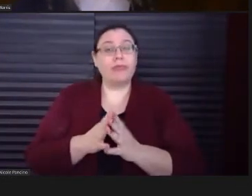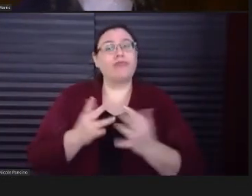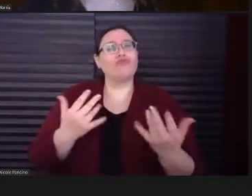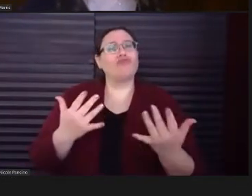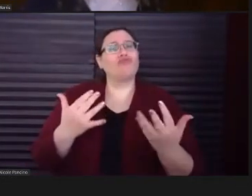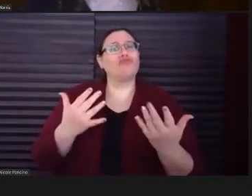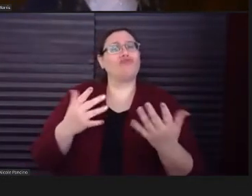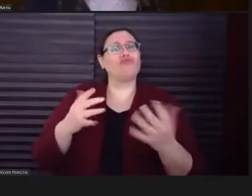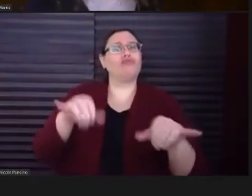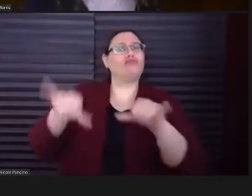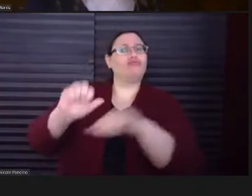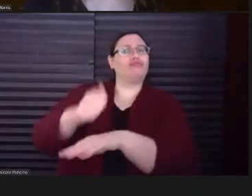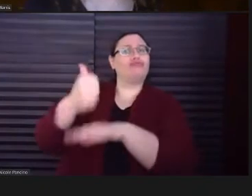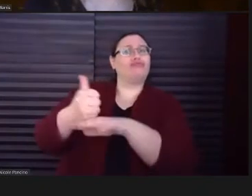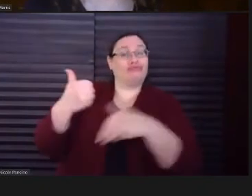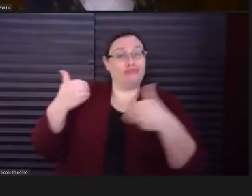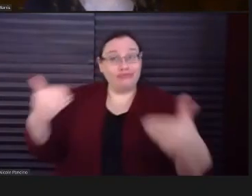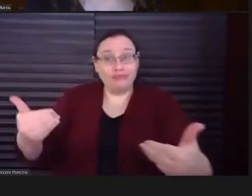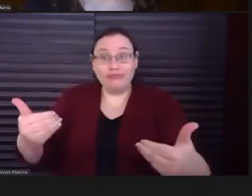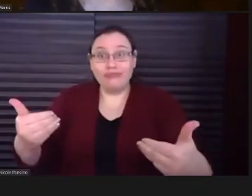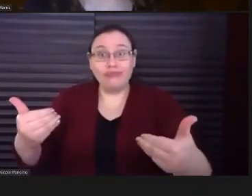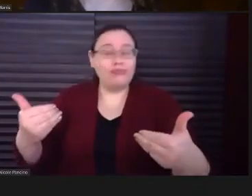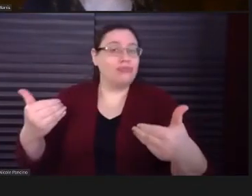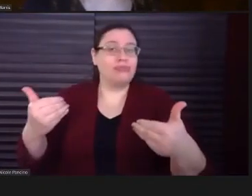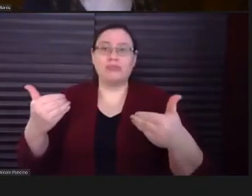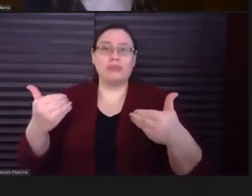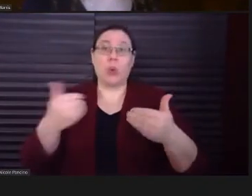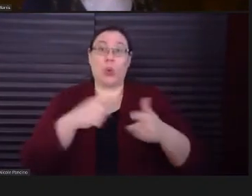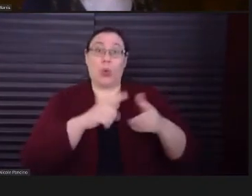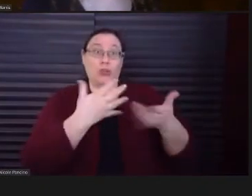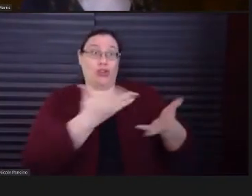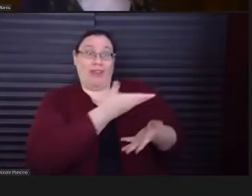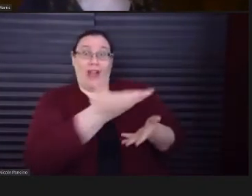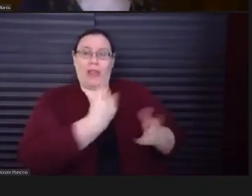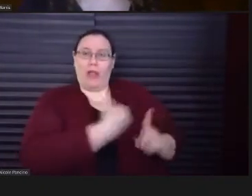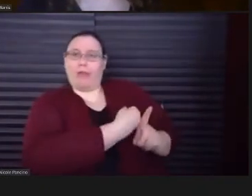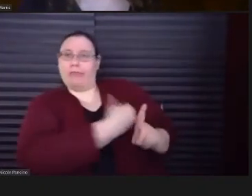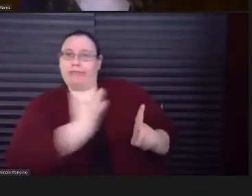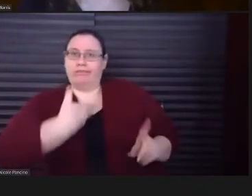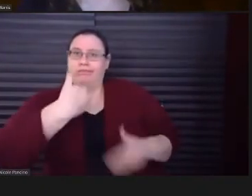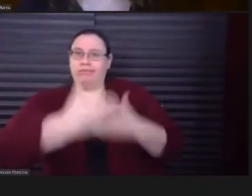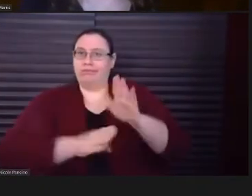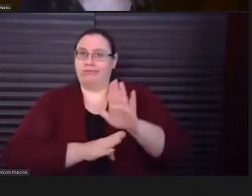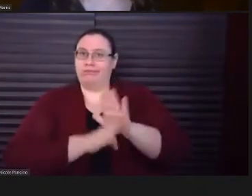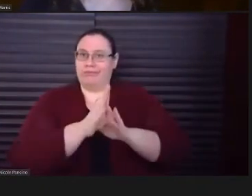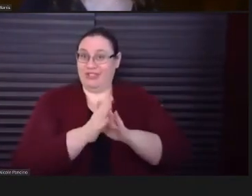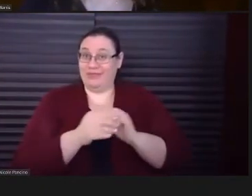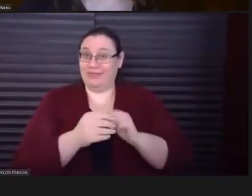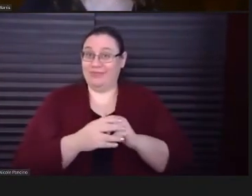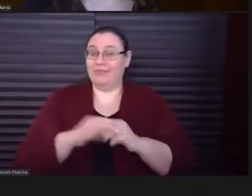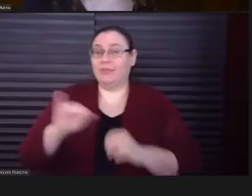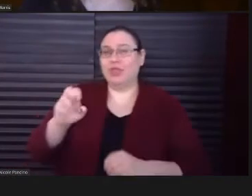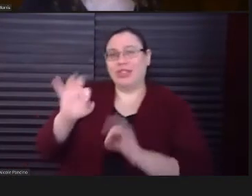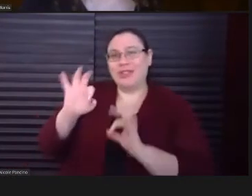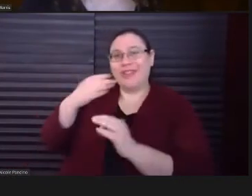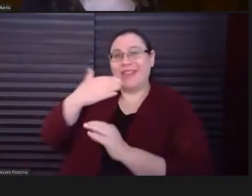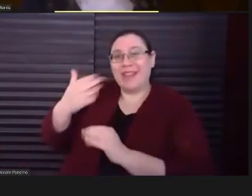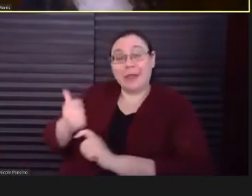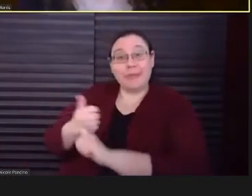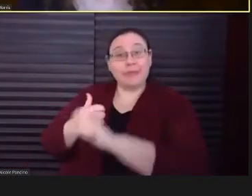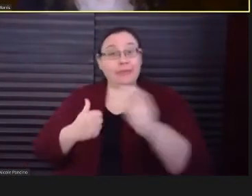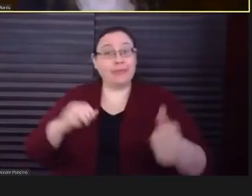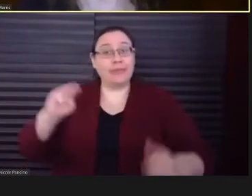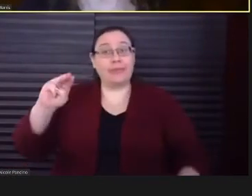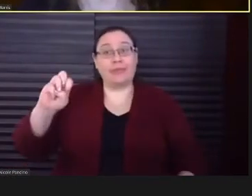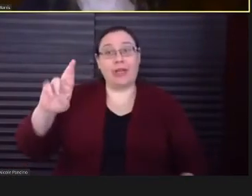be finalized, extrapolate from what's already out there. Thank you. Meredith?